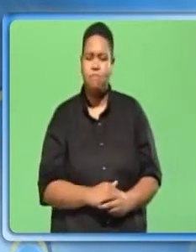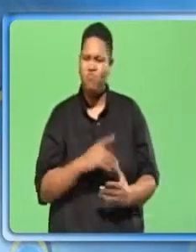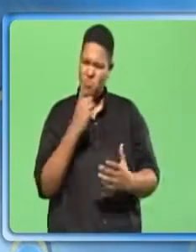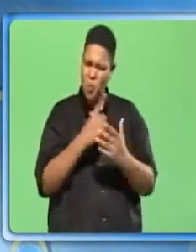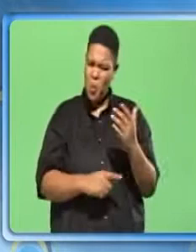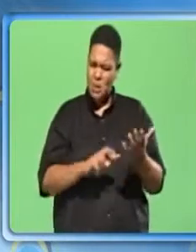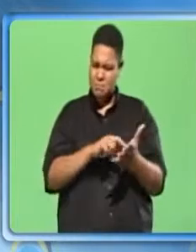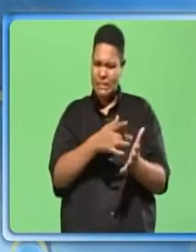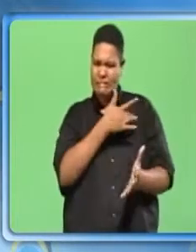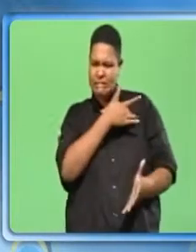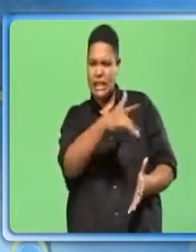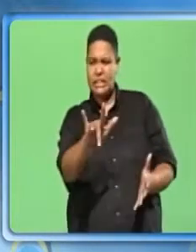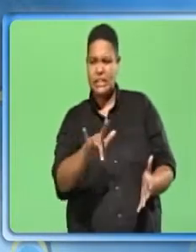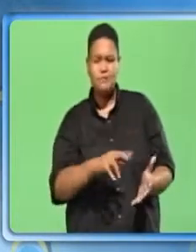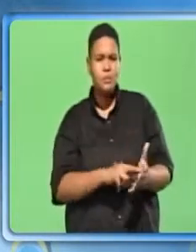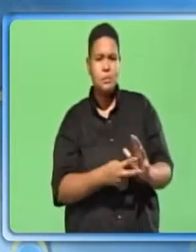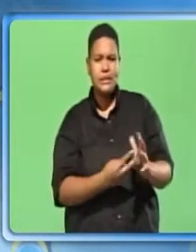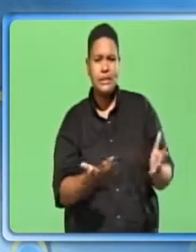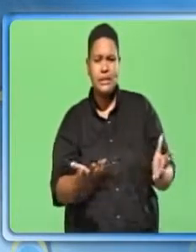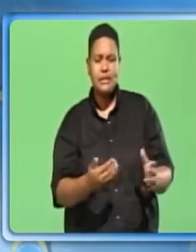is sensitivity?